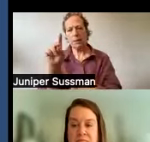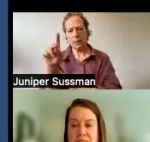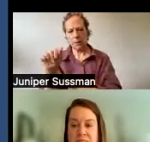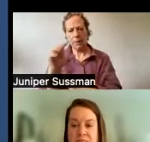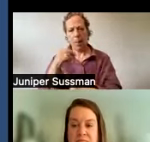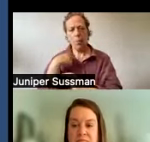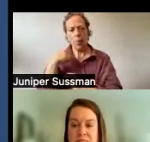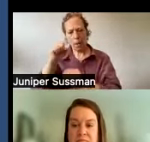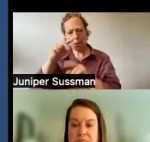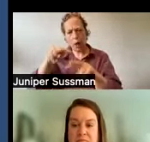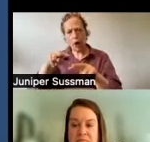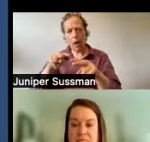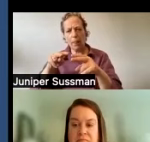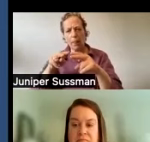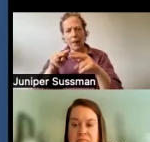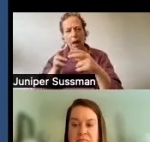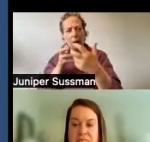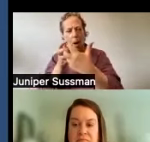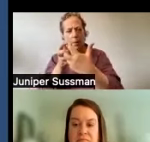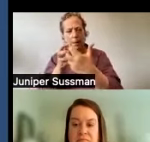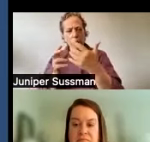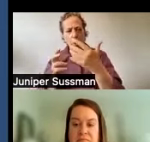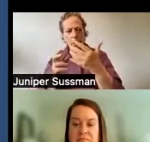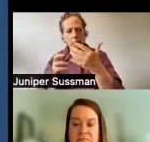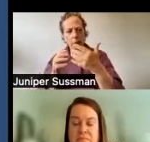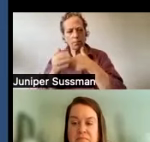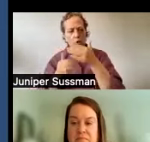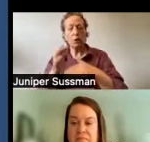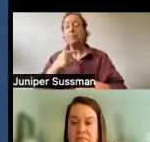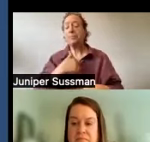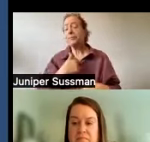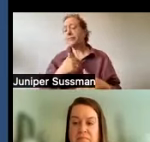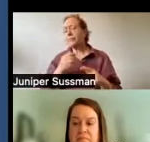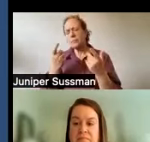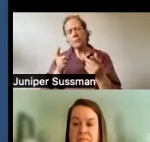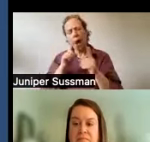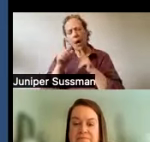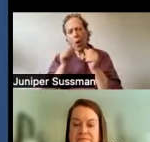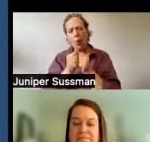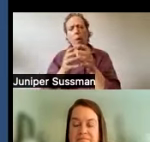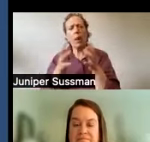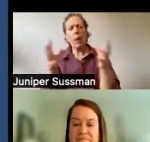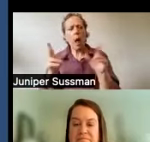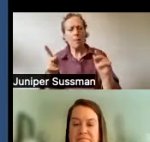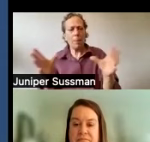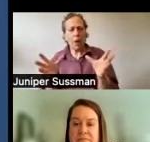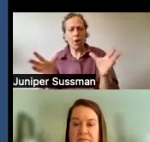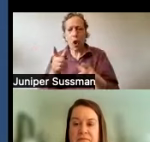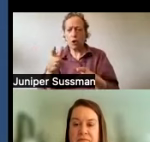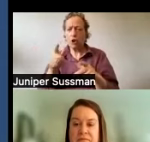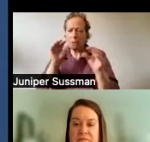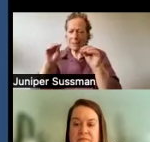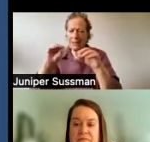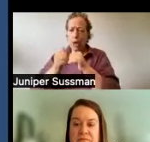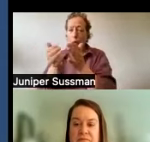so important to get, I spend a lot of my time counseling people on how to ask for accommodations. And even though the ADA